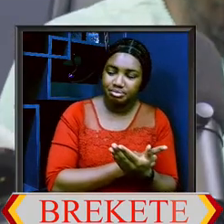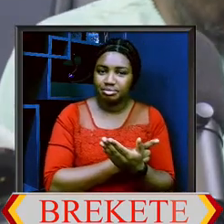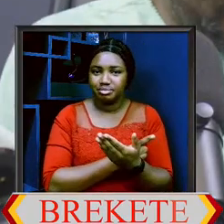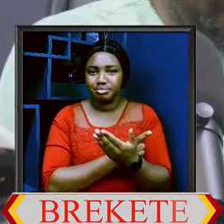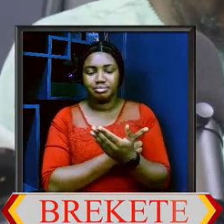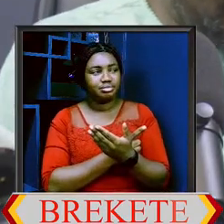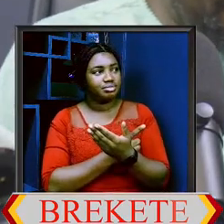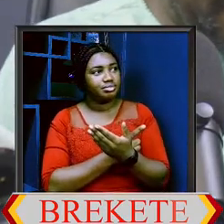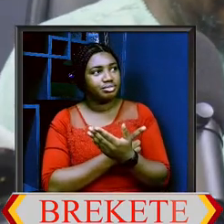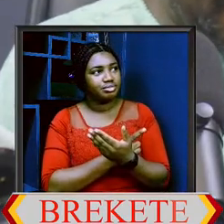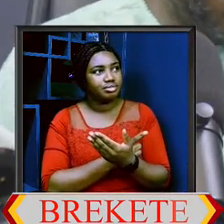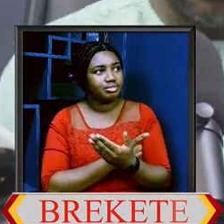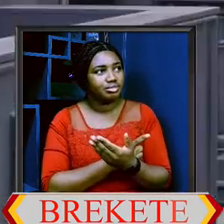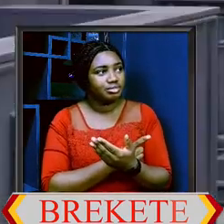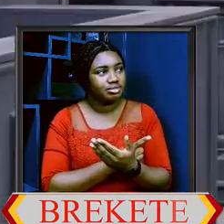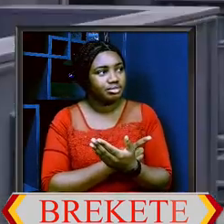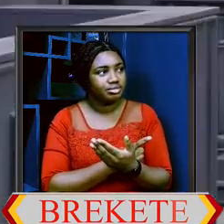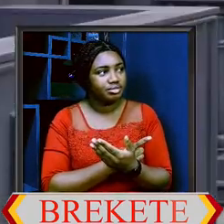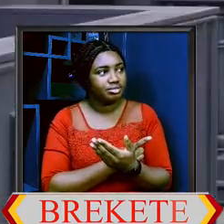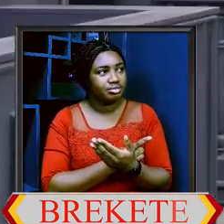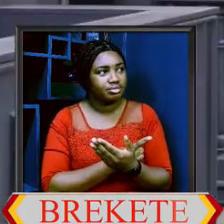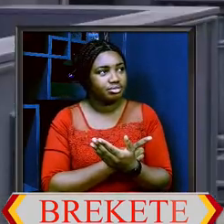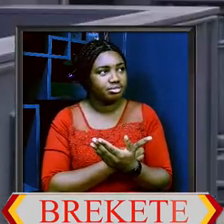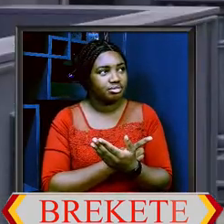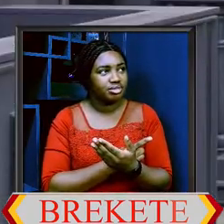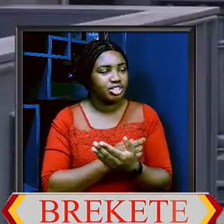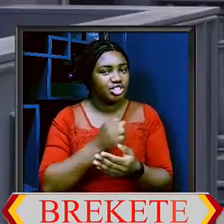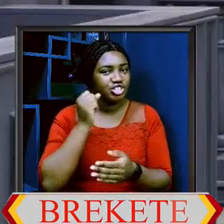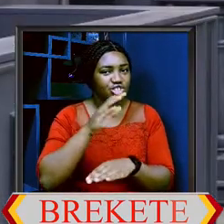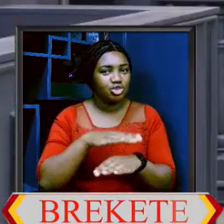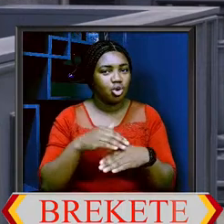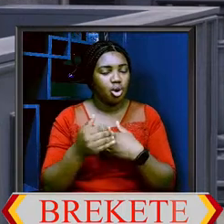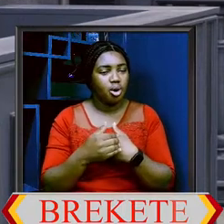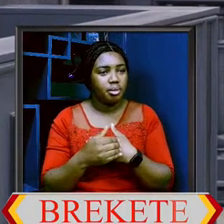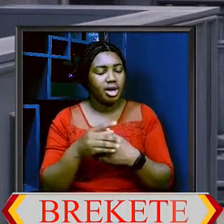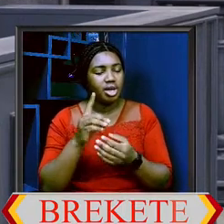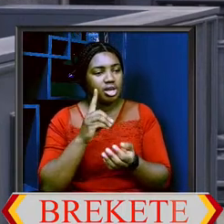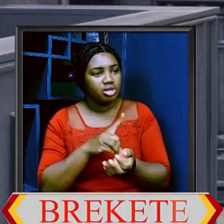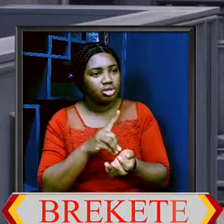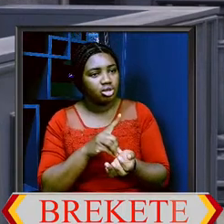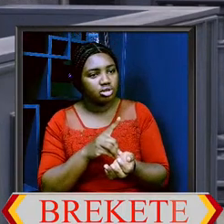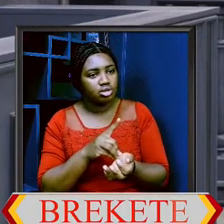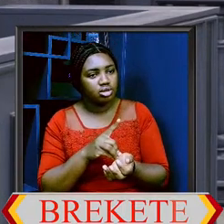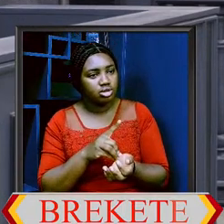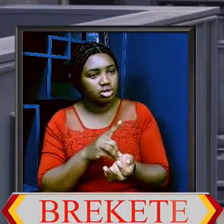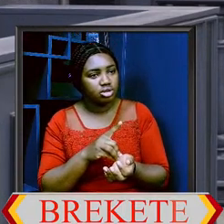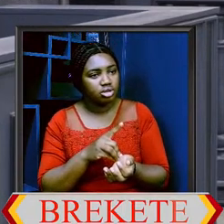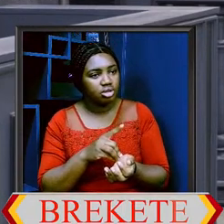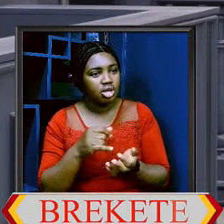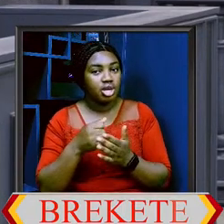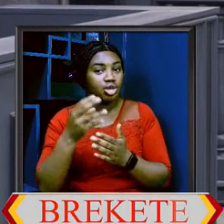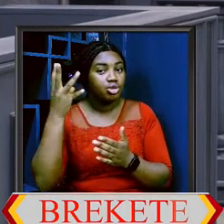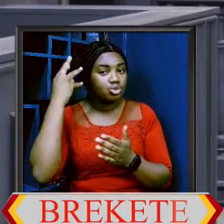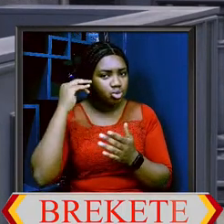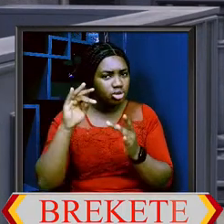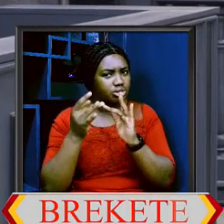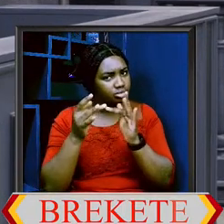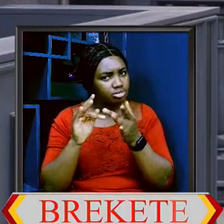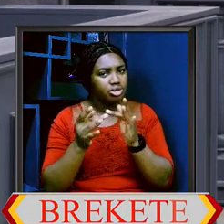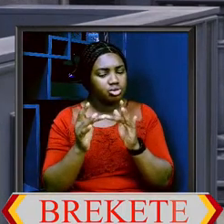her oh she they call by Network sorry Network hello doctor it